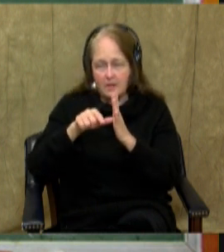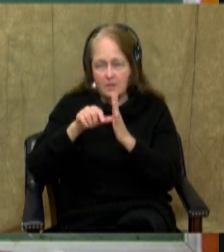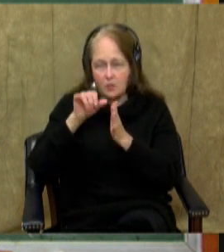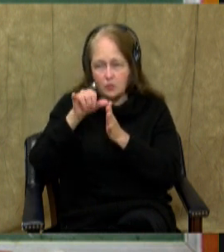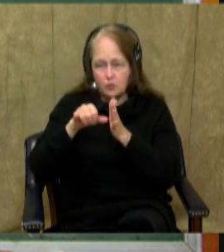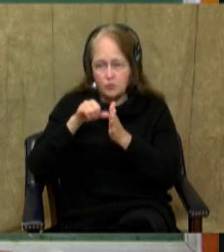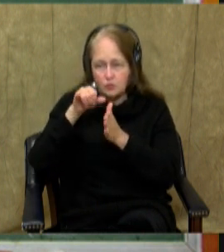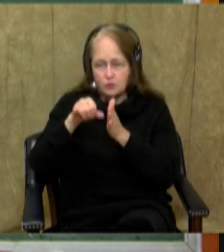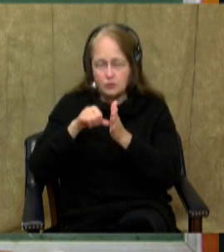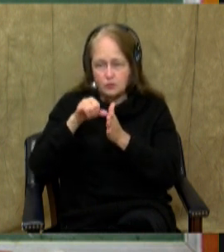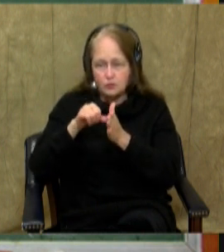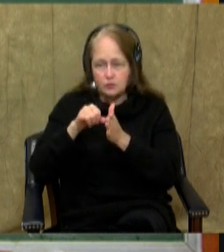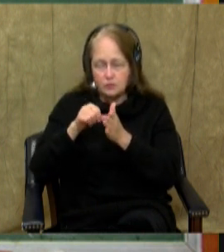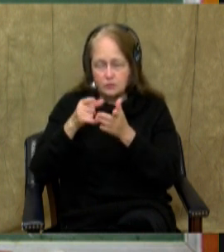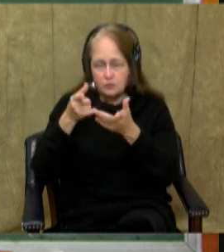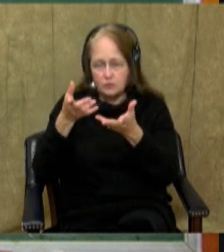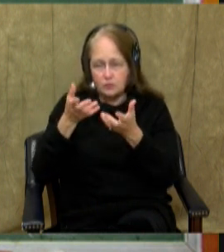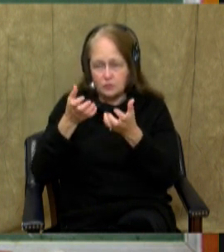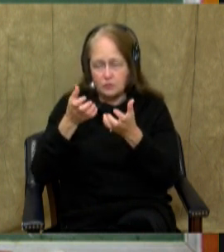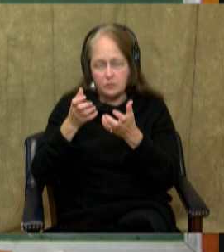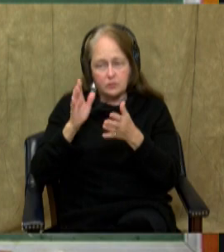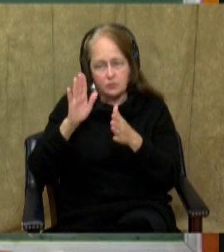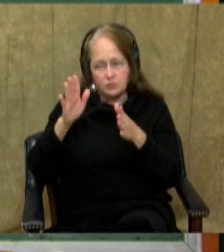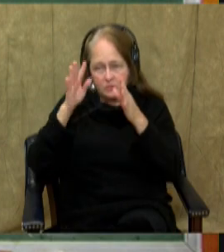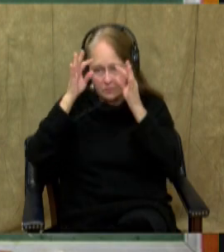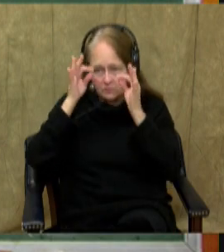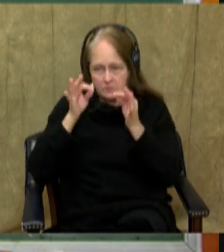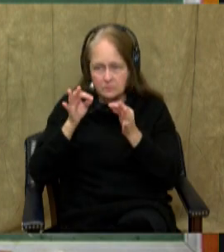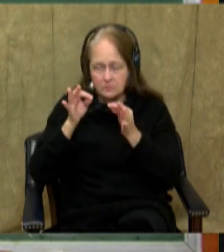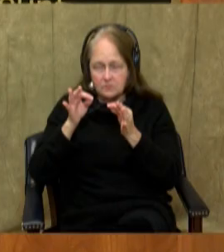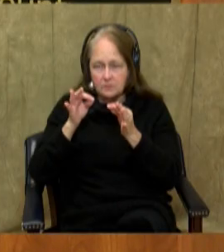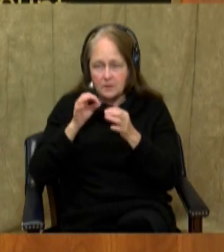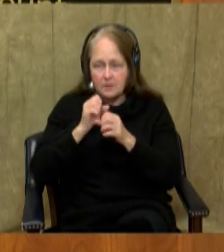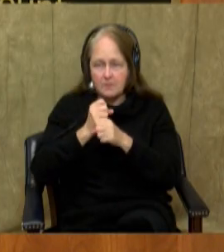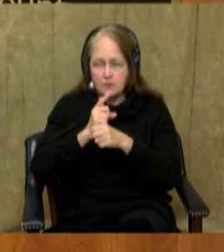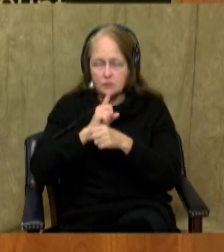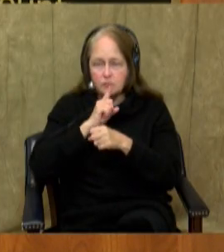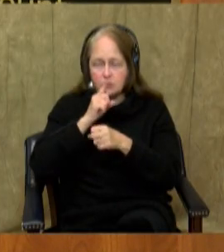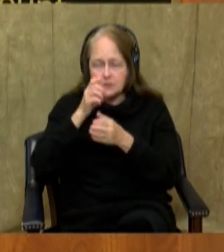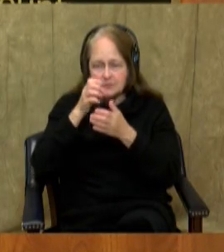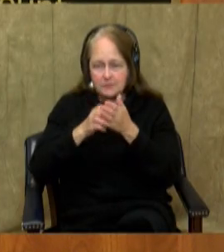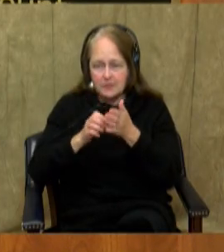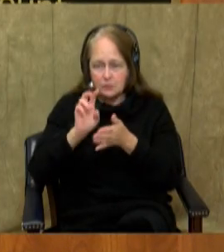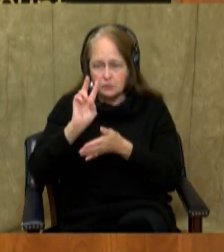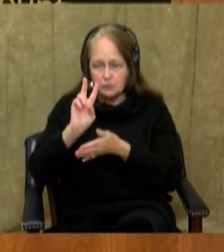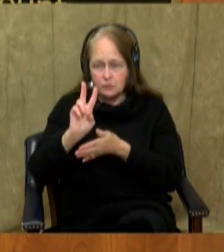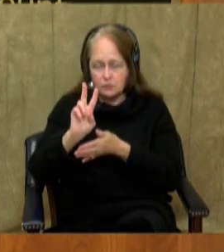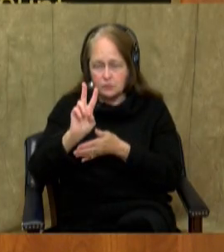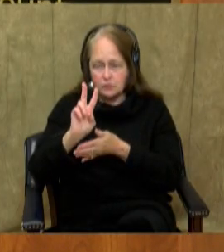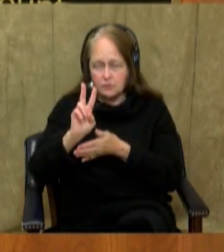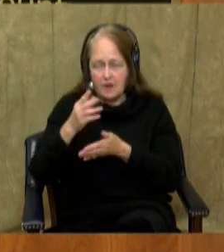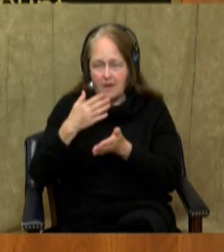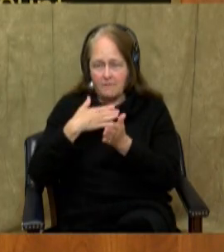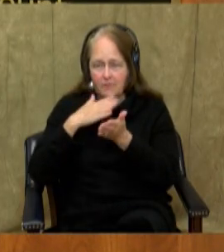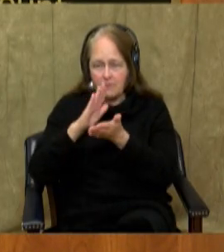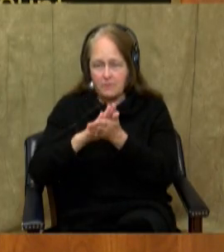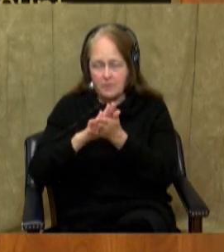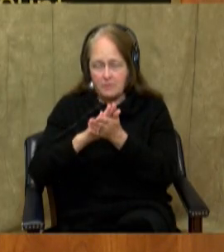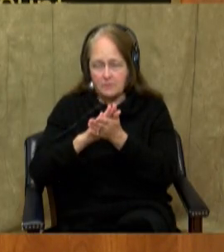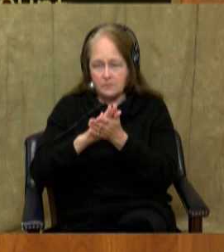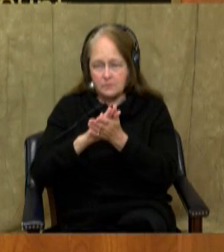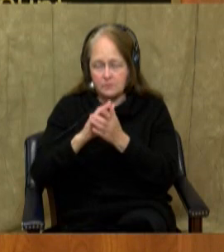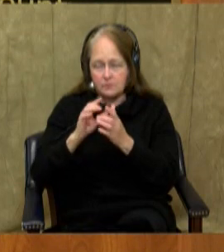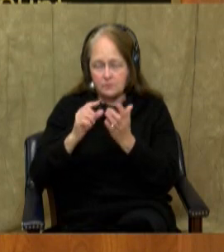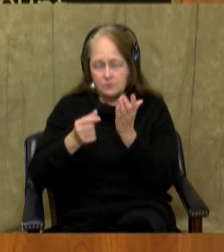YouTube channel. It is completely up to you, but make sure that you are in section 2 if you have the hard copy.